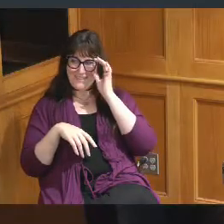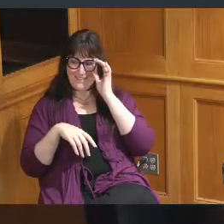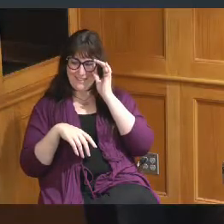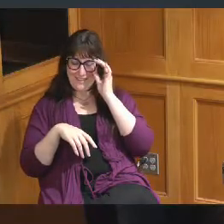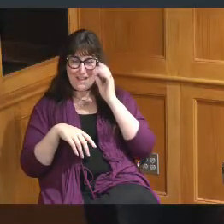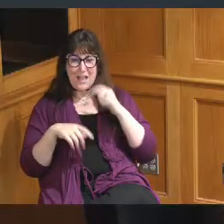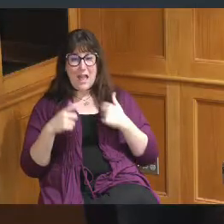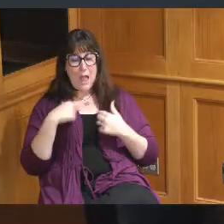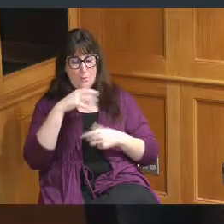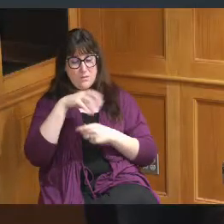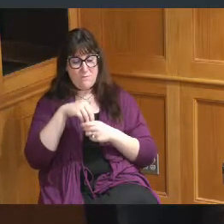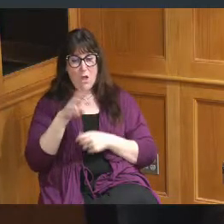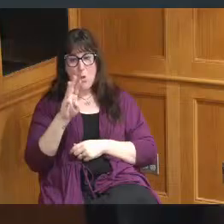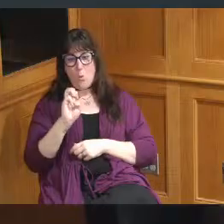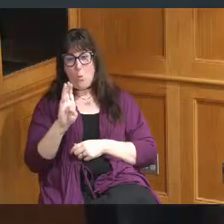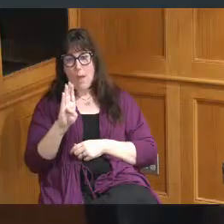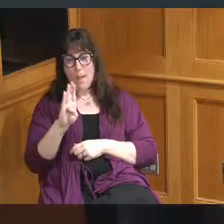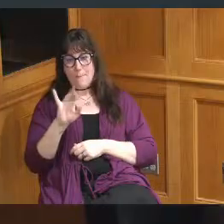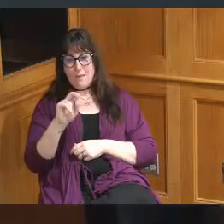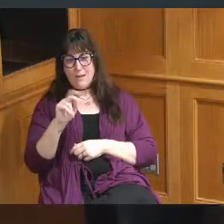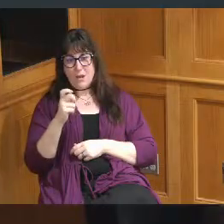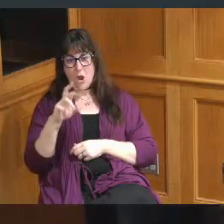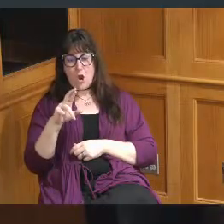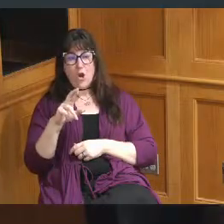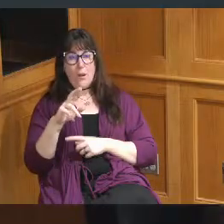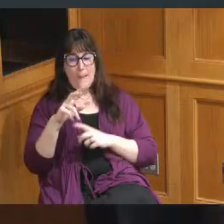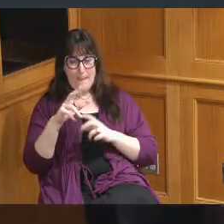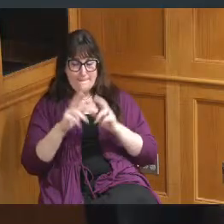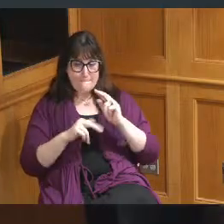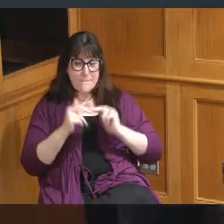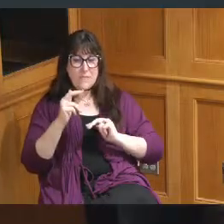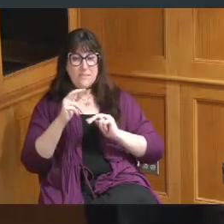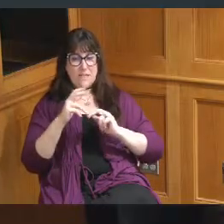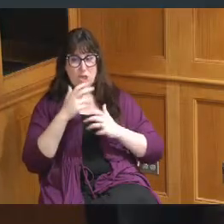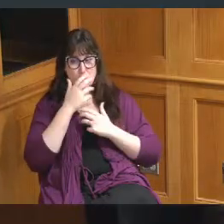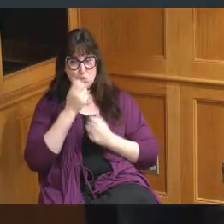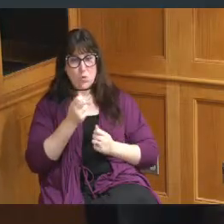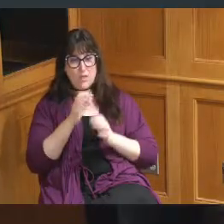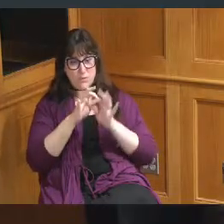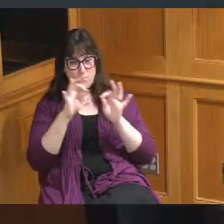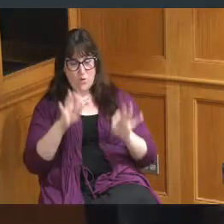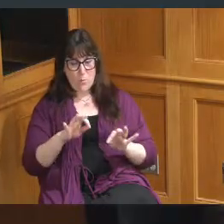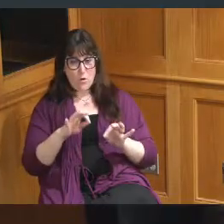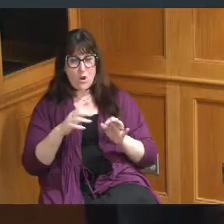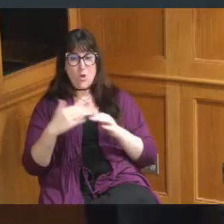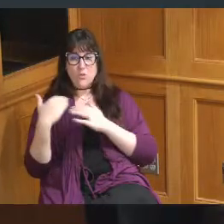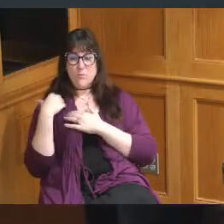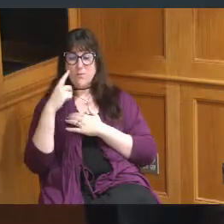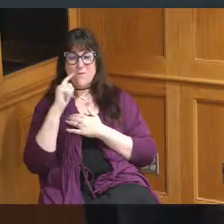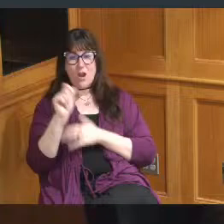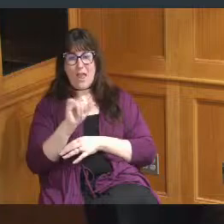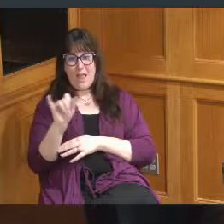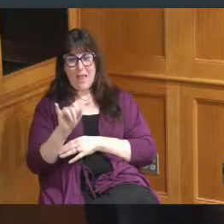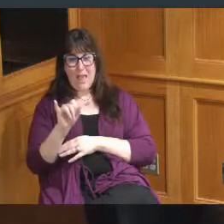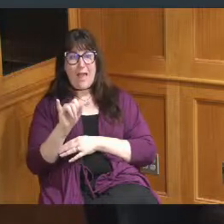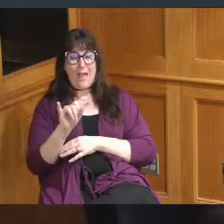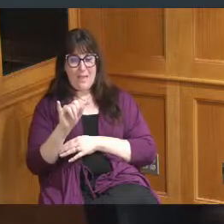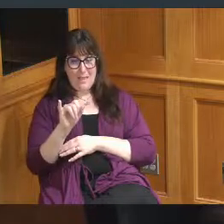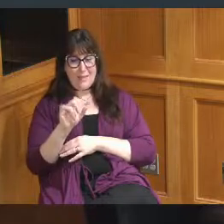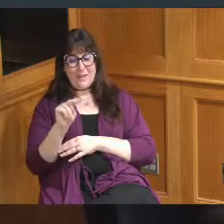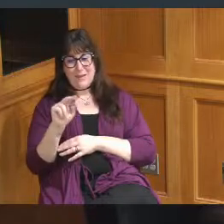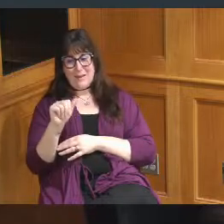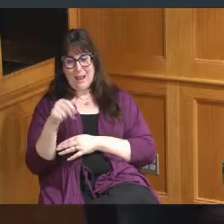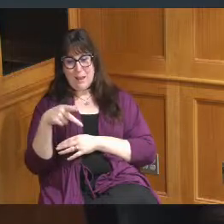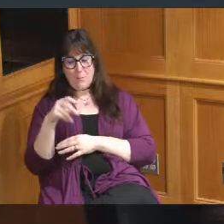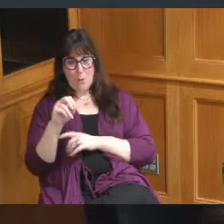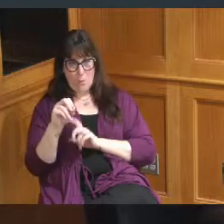in a webinar, Building Trust Framework for Responsible AI, and NACO was responsible for that